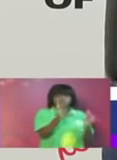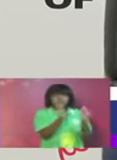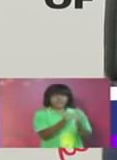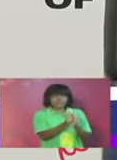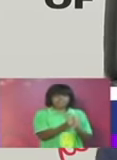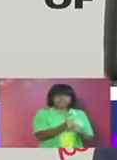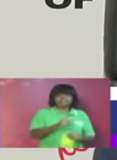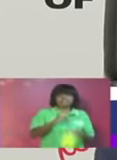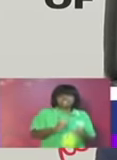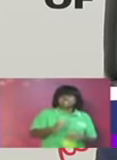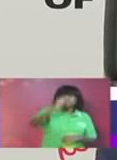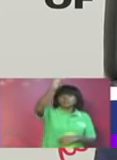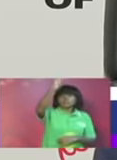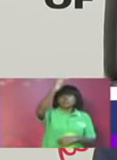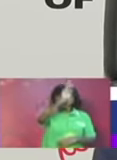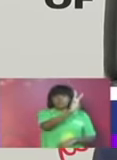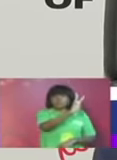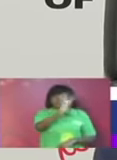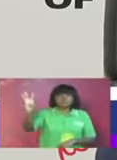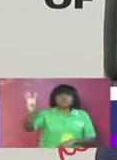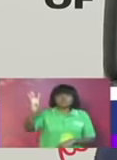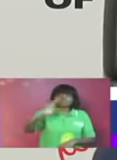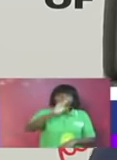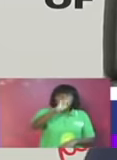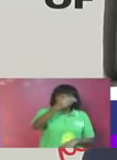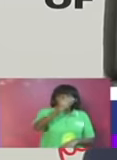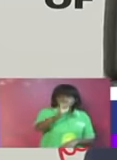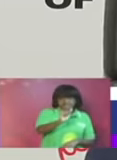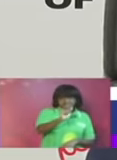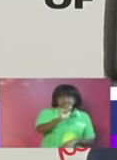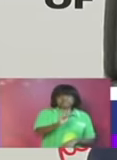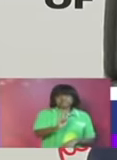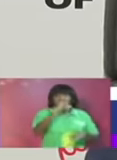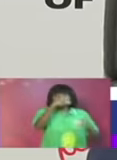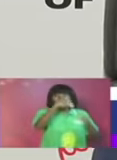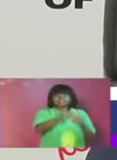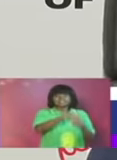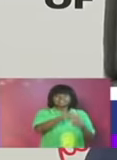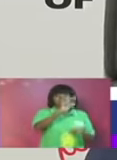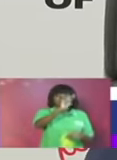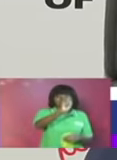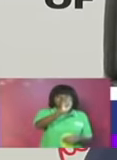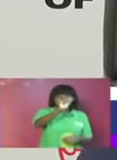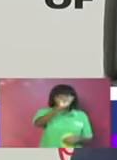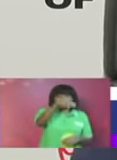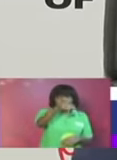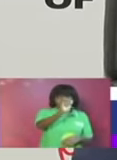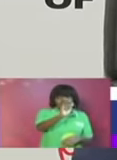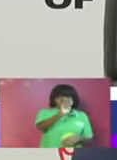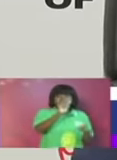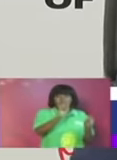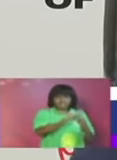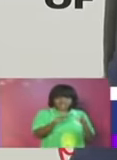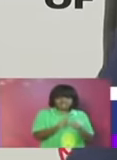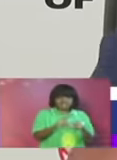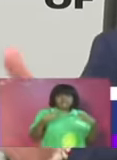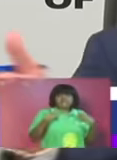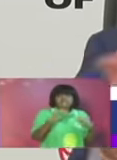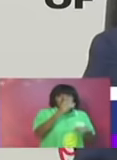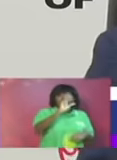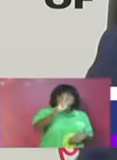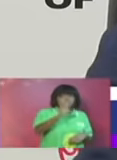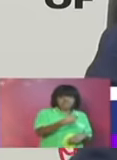At the Napa site, they have also been allocated 3,000. So 2 sites in